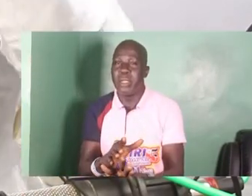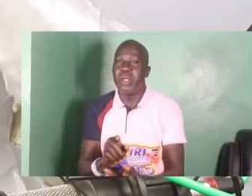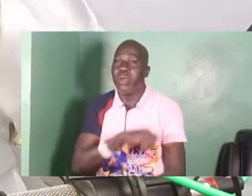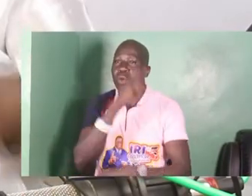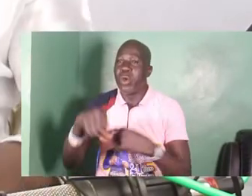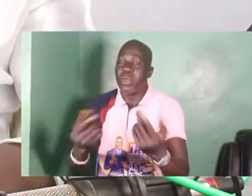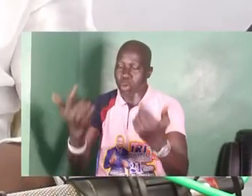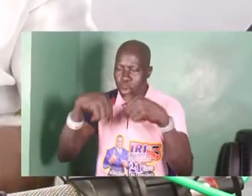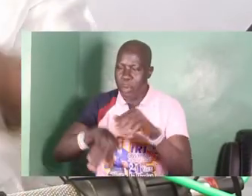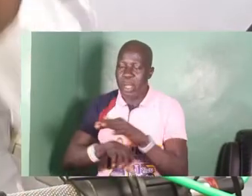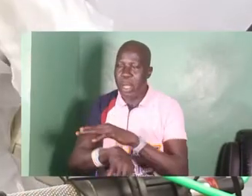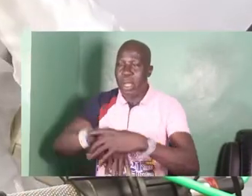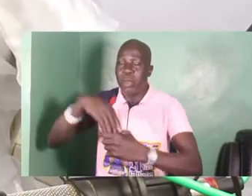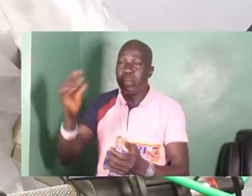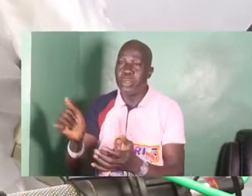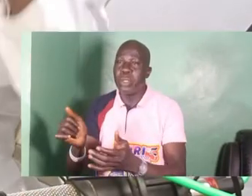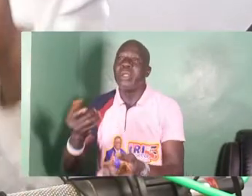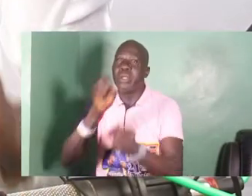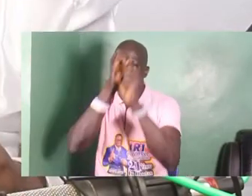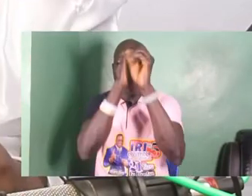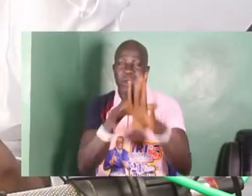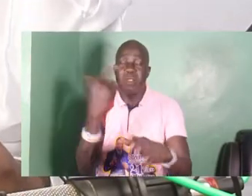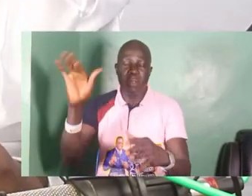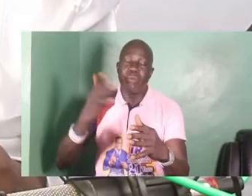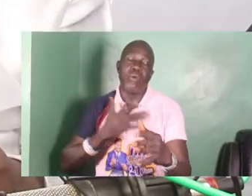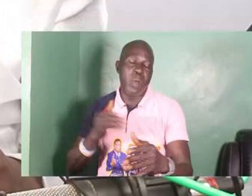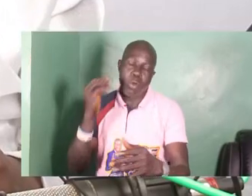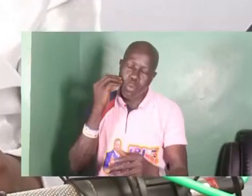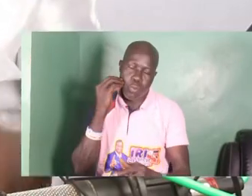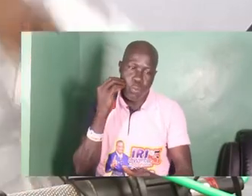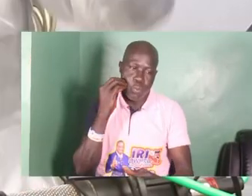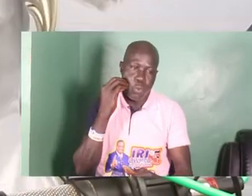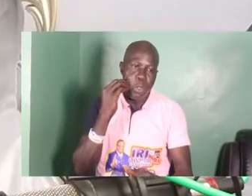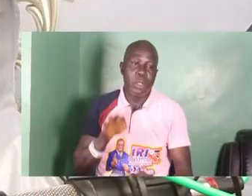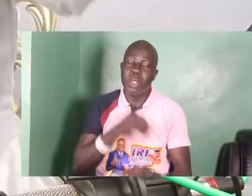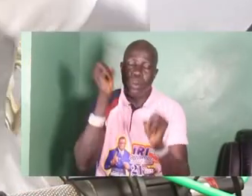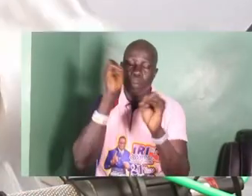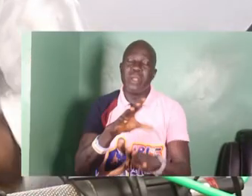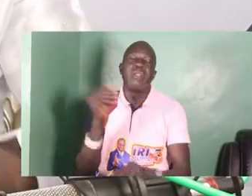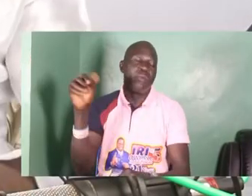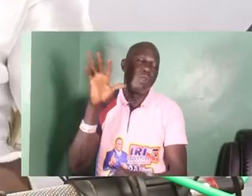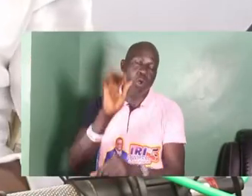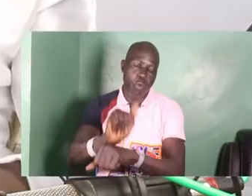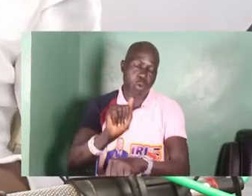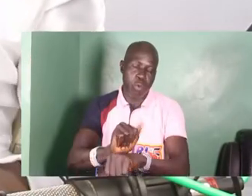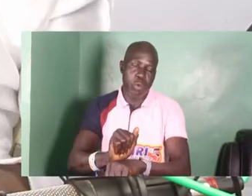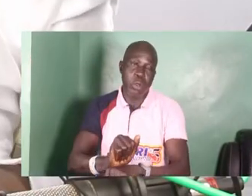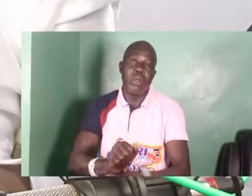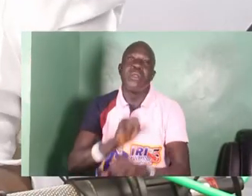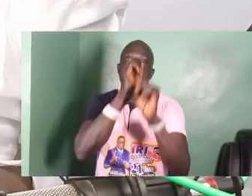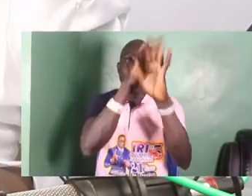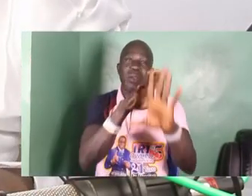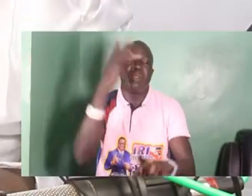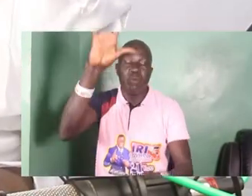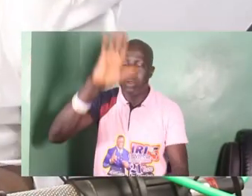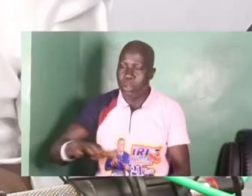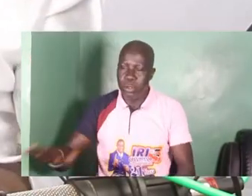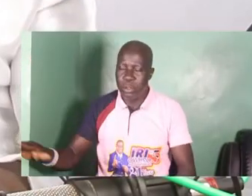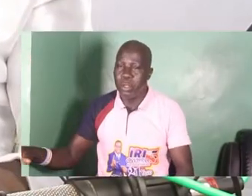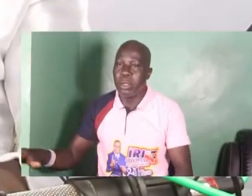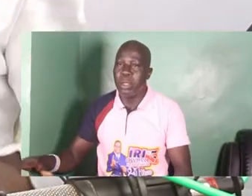o ba won to ba jade ebu ko ni fun o ebu ko ni fun ise re ebu ko ni fun omo